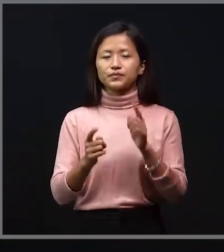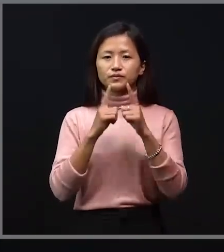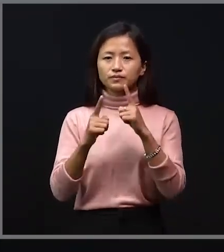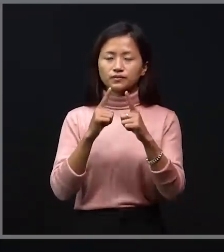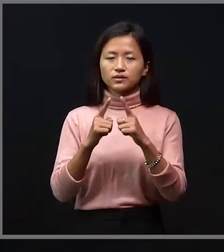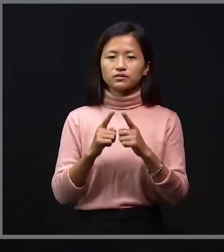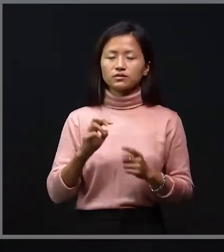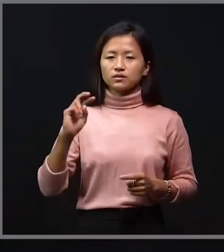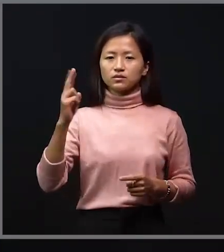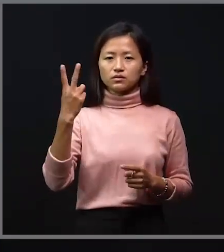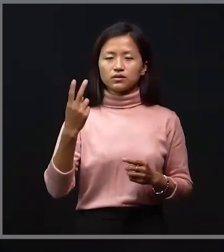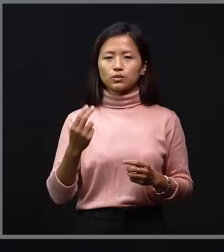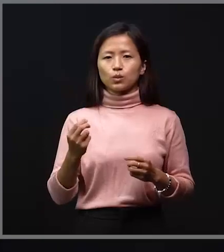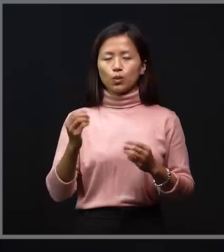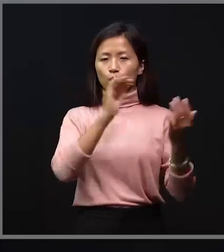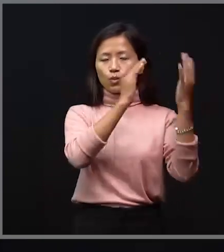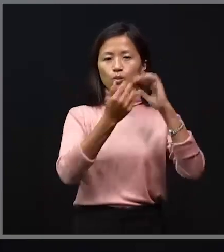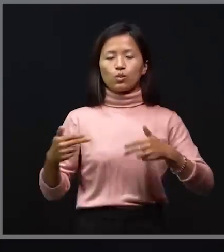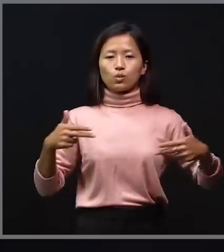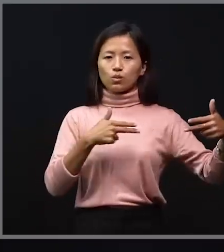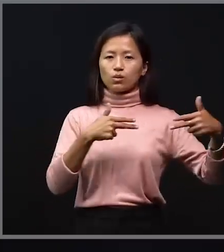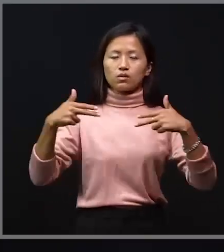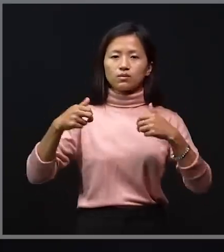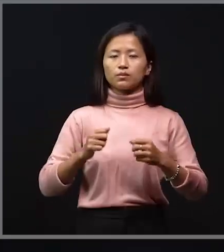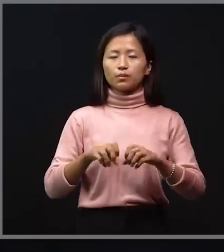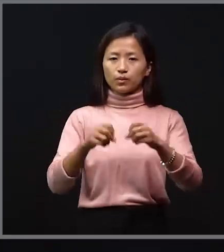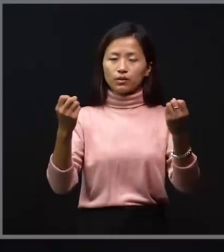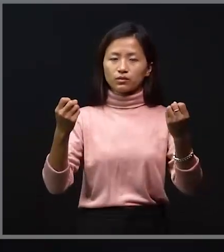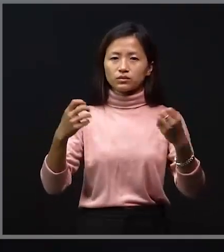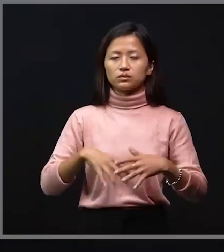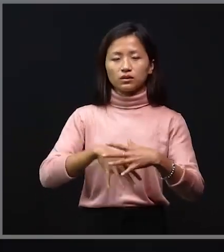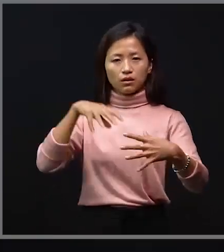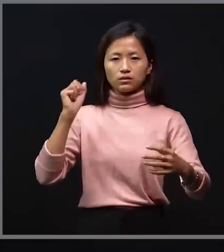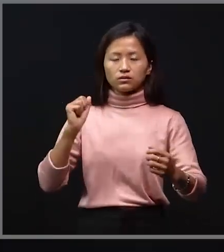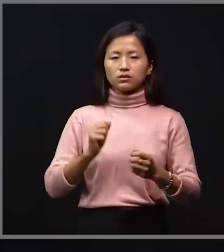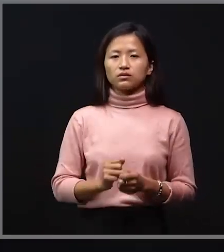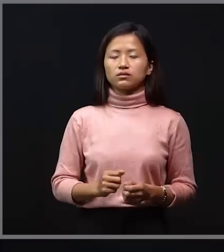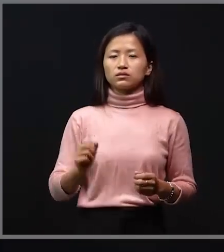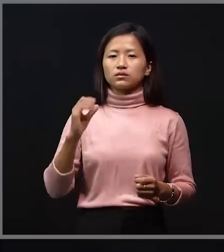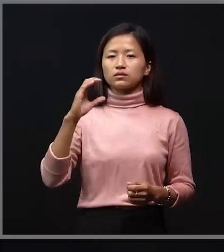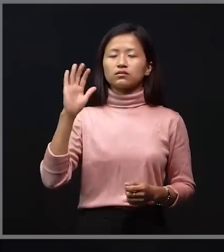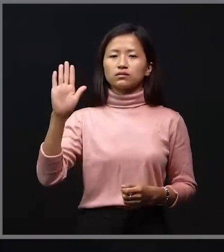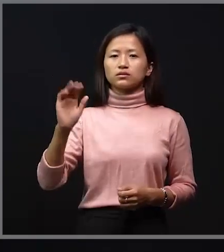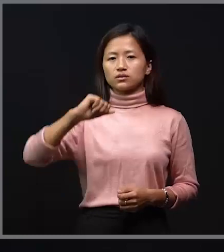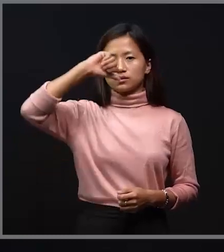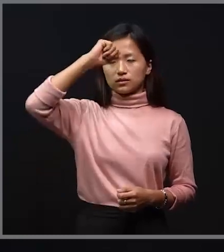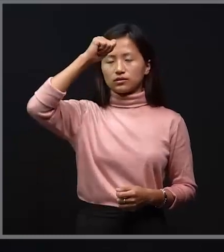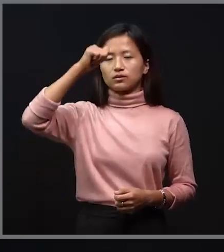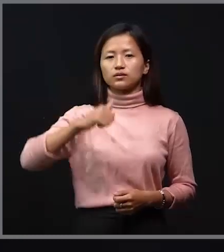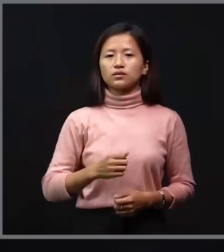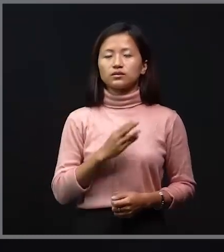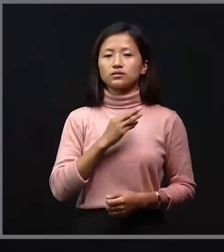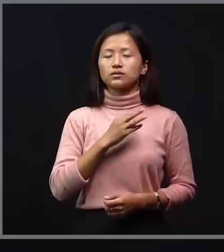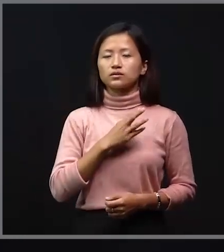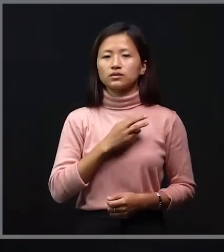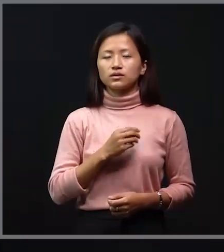that the Second World War broke out, and because of the Second World War breaking out, the Congress and the Indians, they were scared